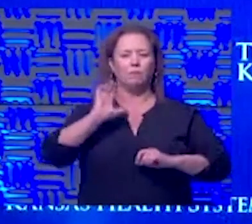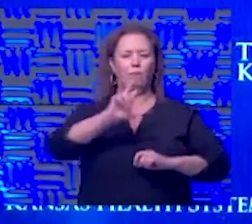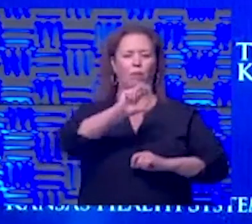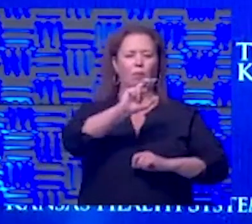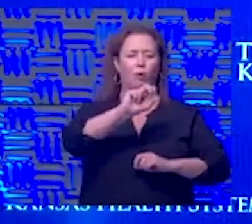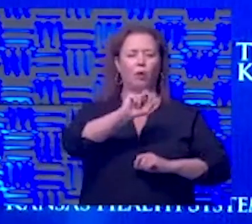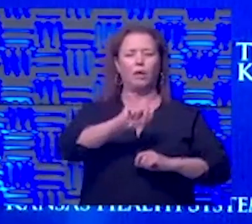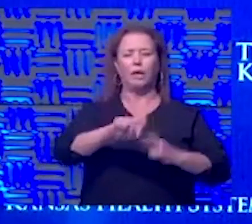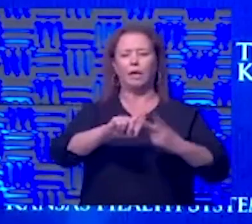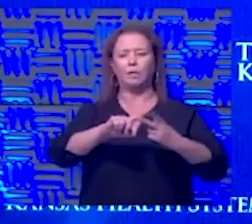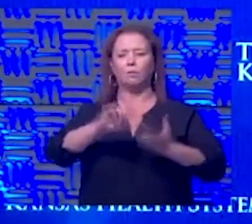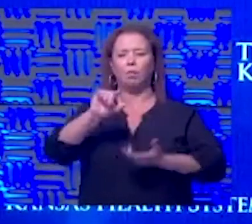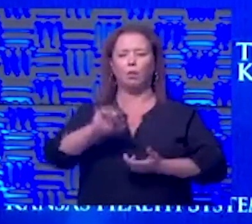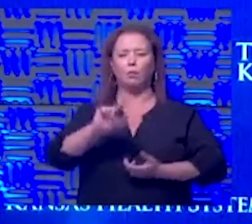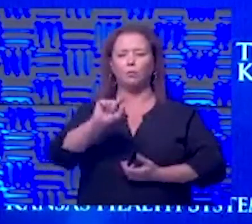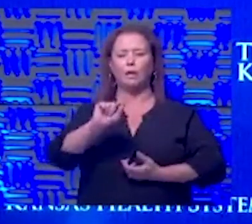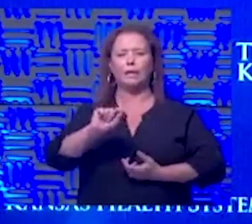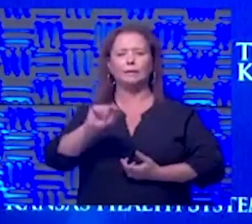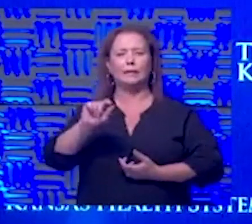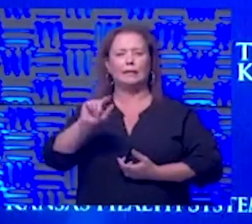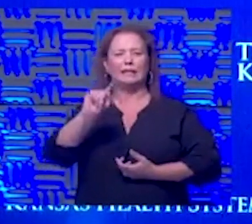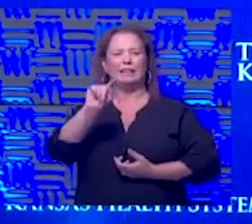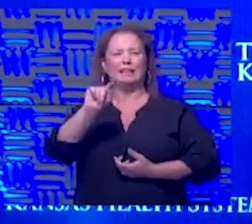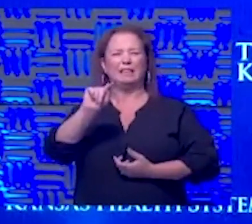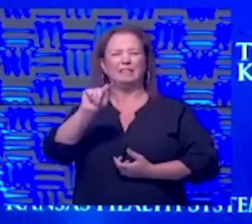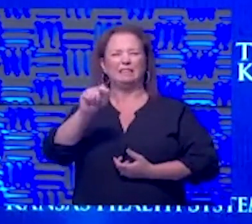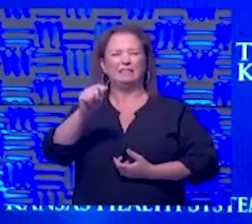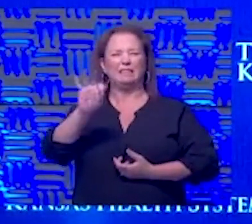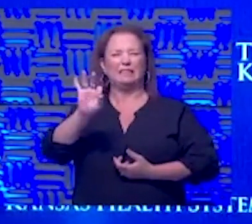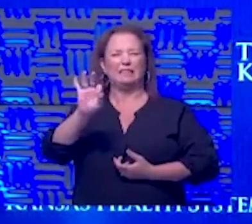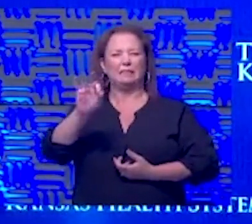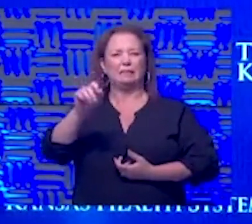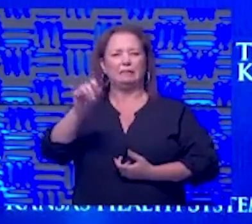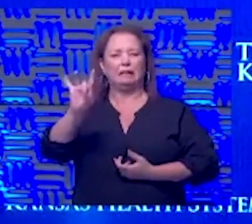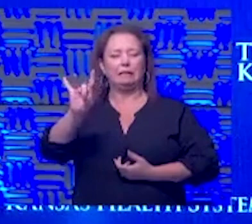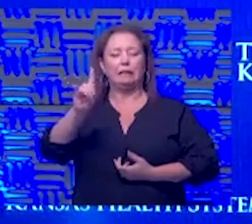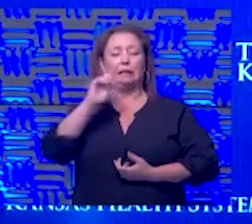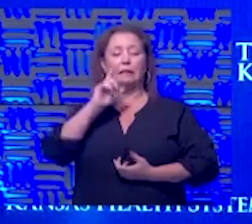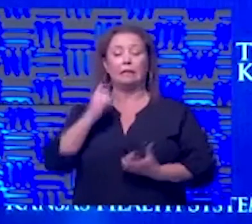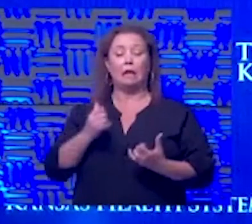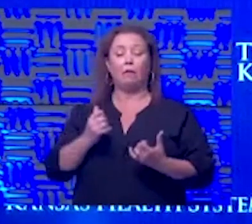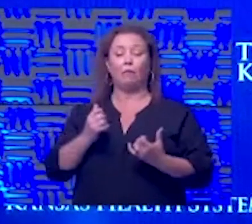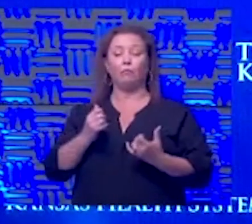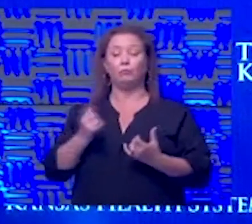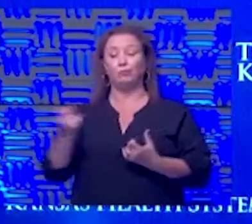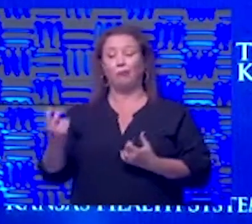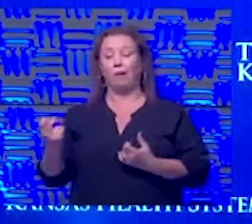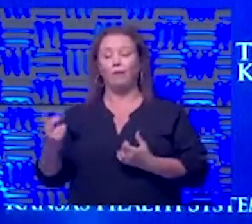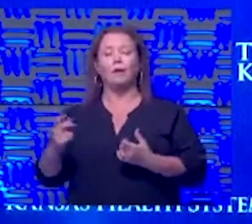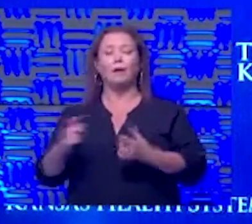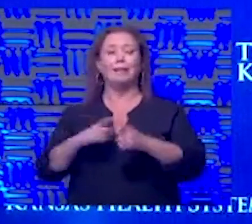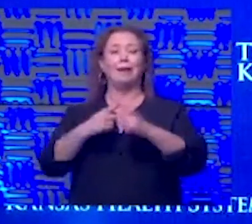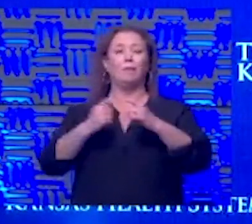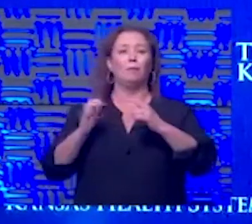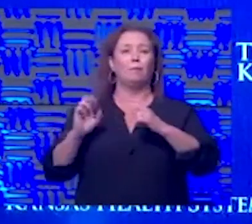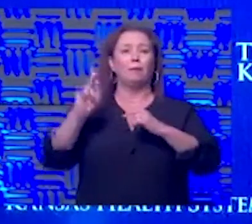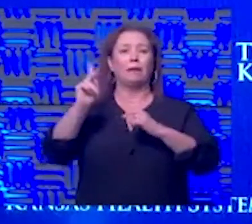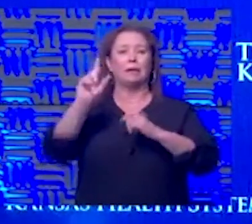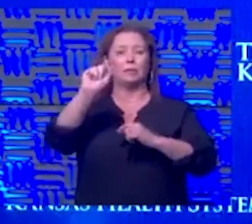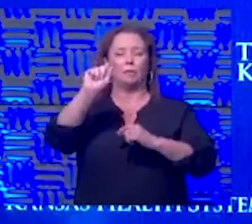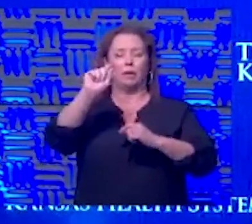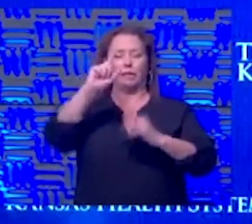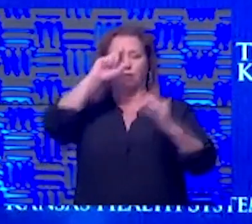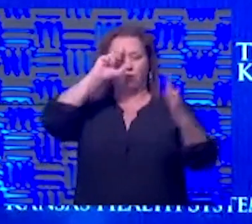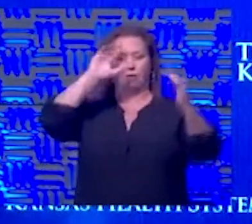Then it was in the low 20s, then the teens, and then around 10 or 12. Now we've ticked back up to around 20 again, and we expect to just be there for